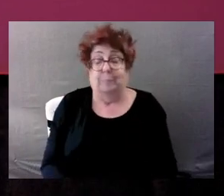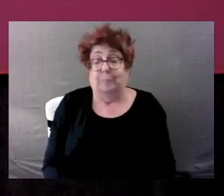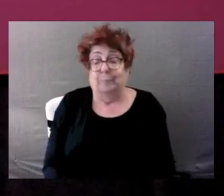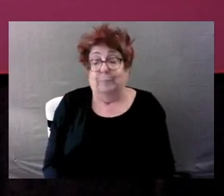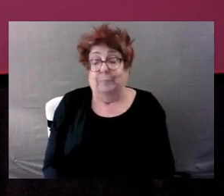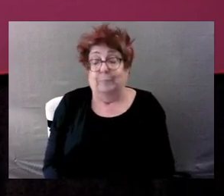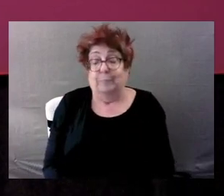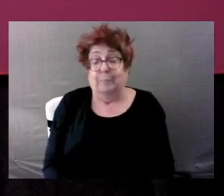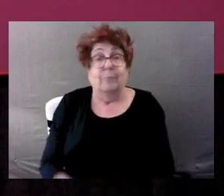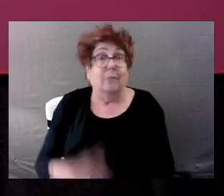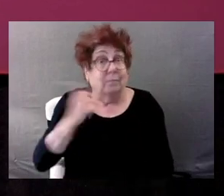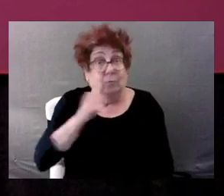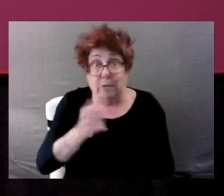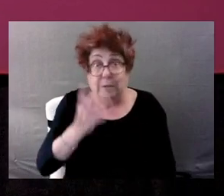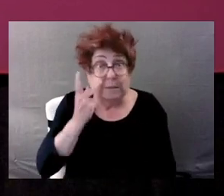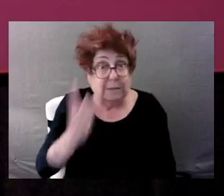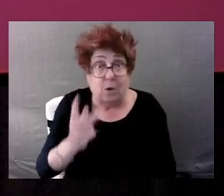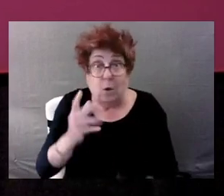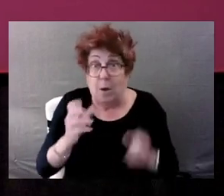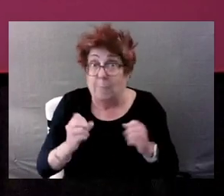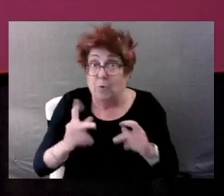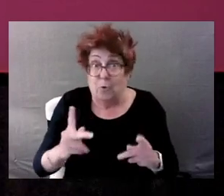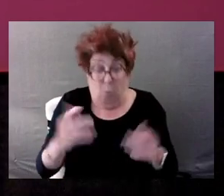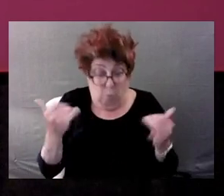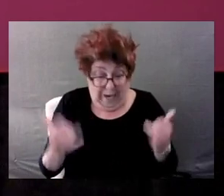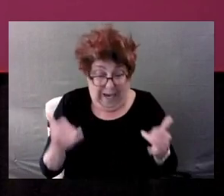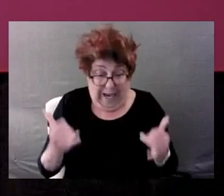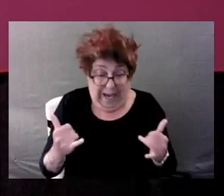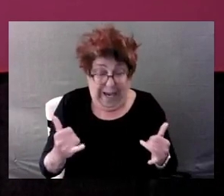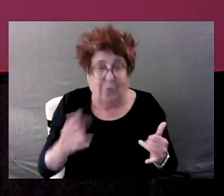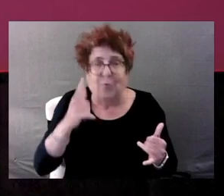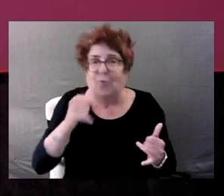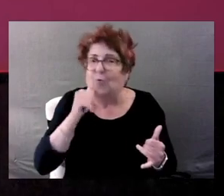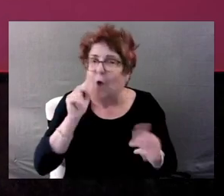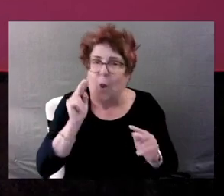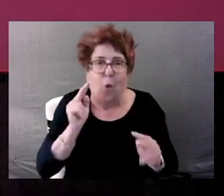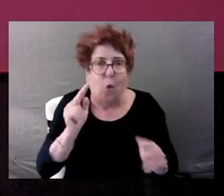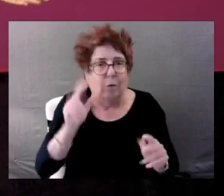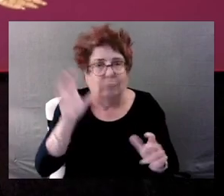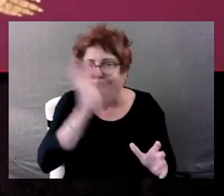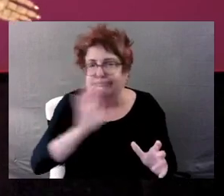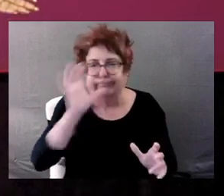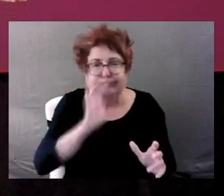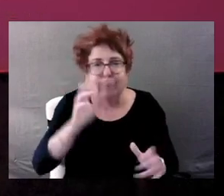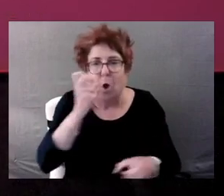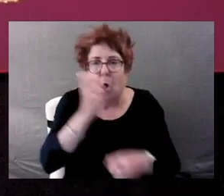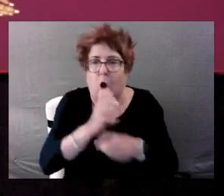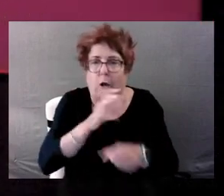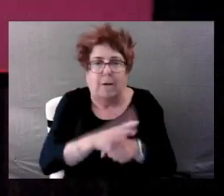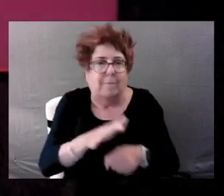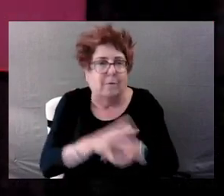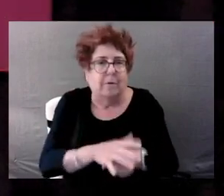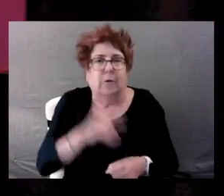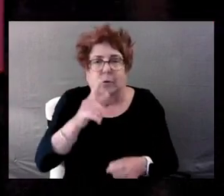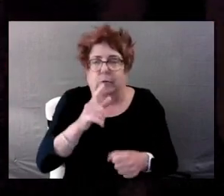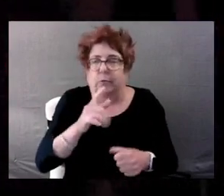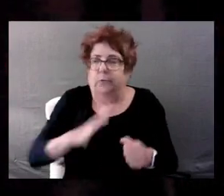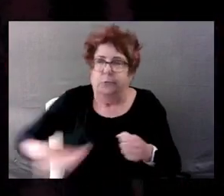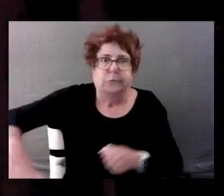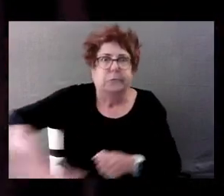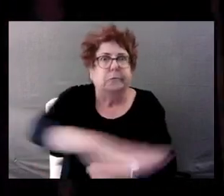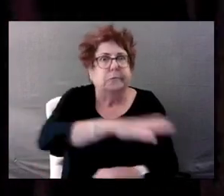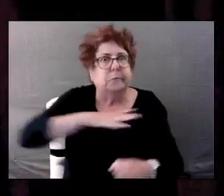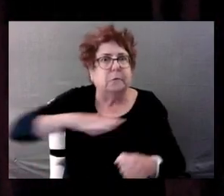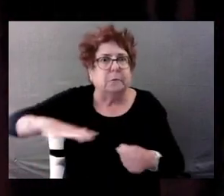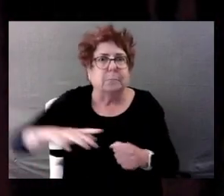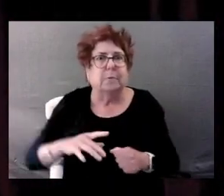If you don't see opportunity in this moment, you're not looking hard enough. You are surrounded by opportunities. Instead of